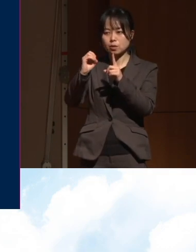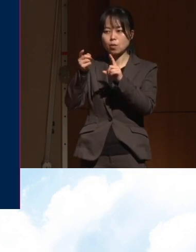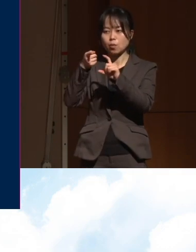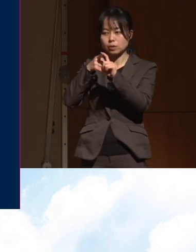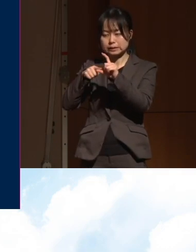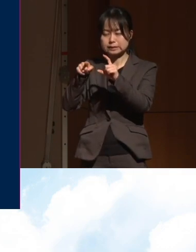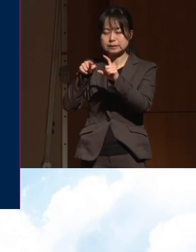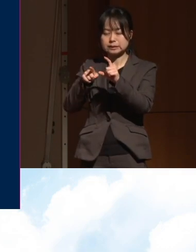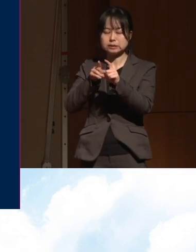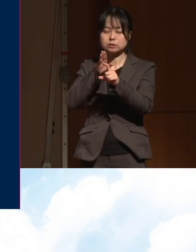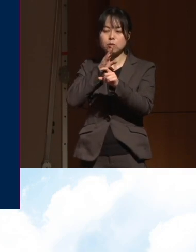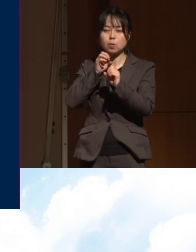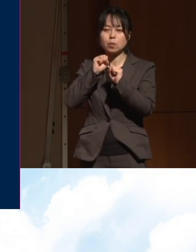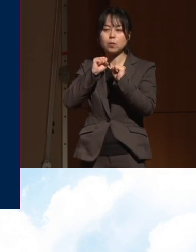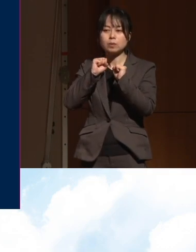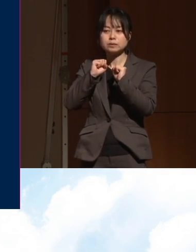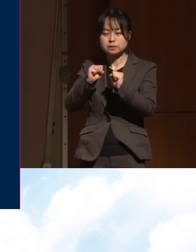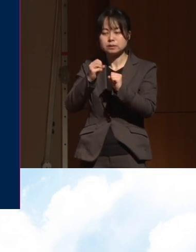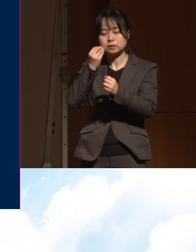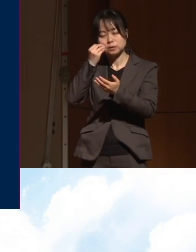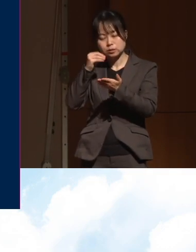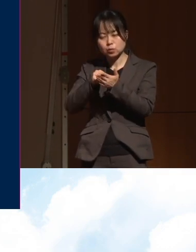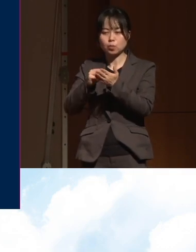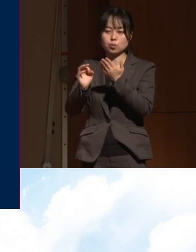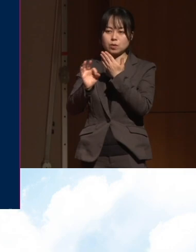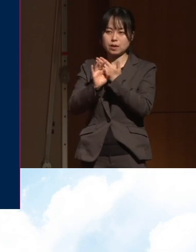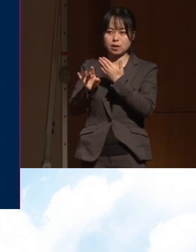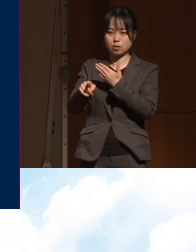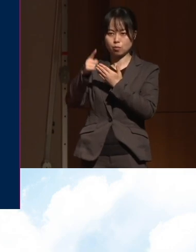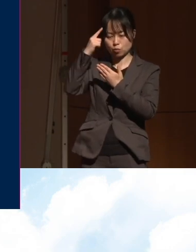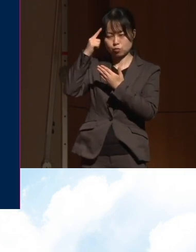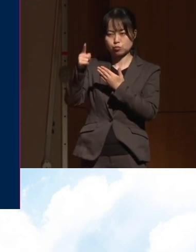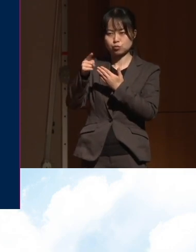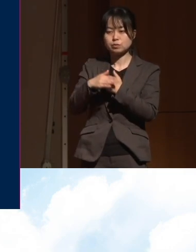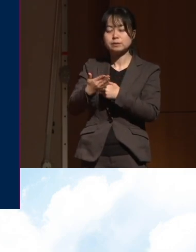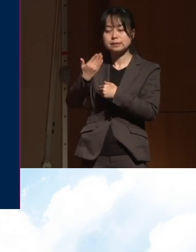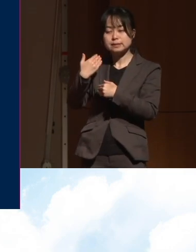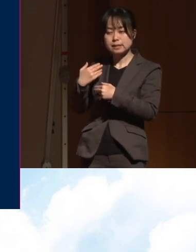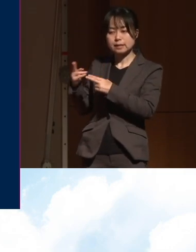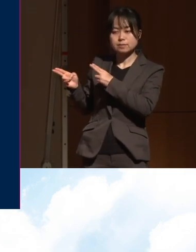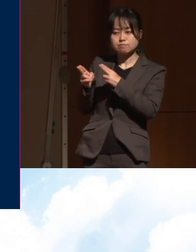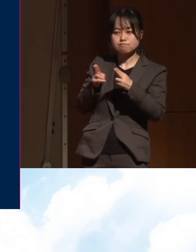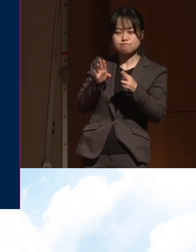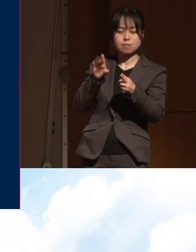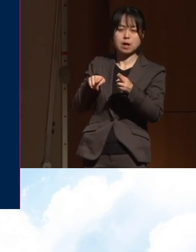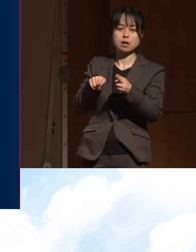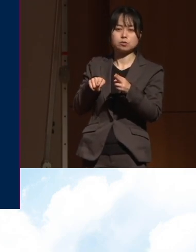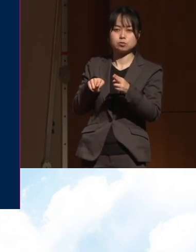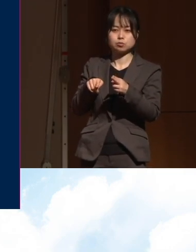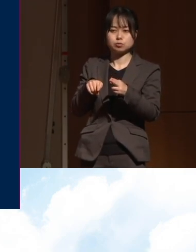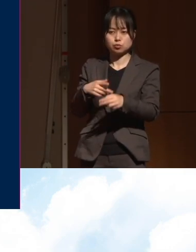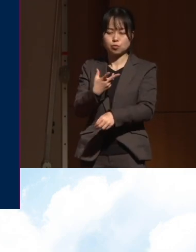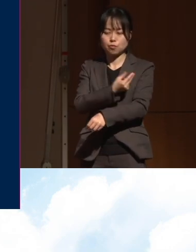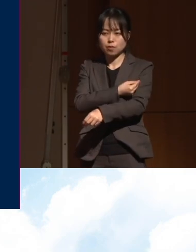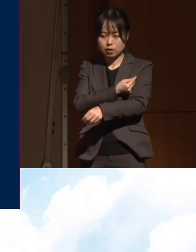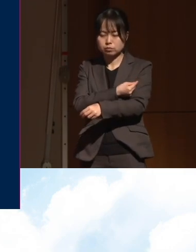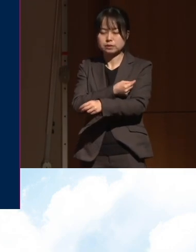of that investment in preparedness and understanding the needs of vaccine development and developing a